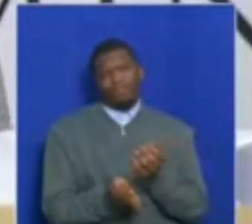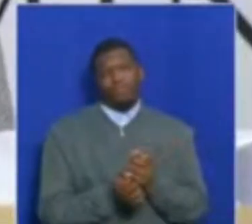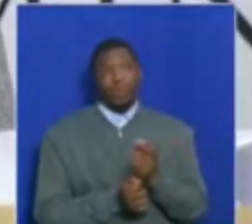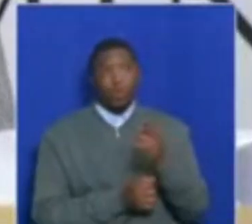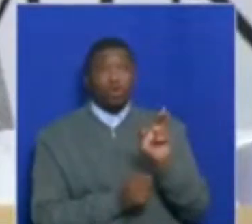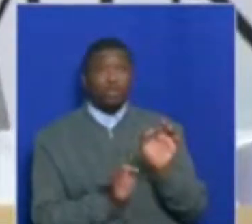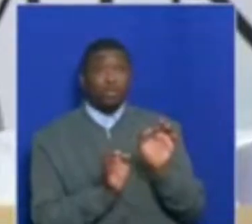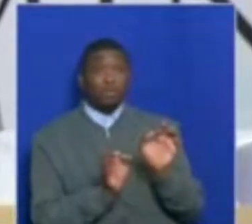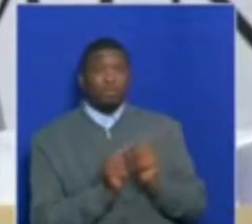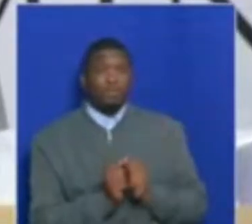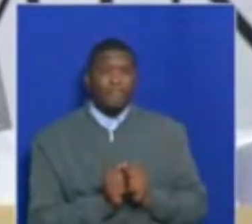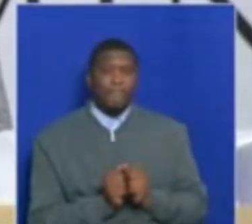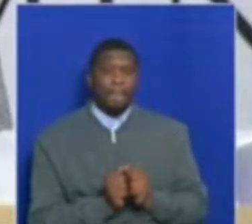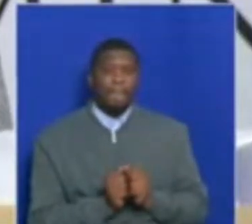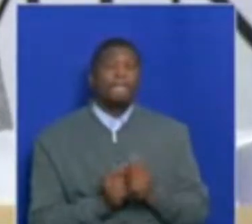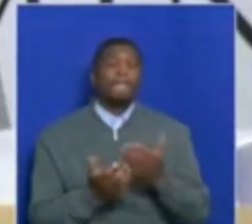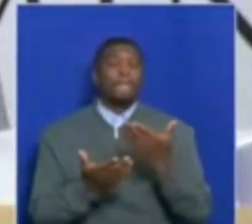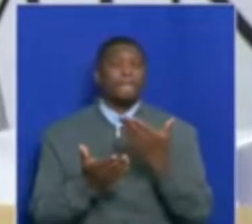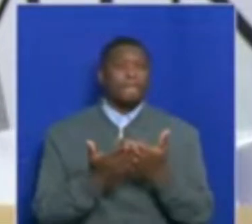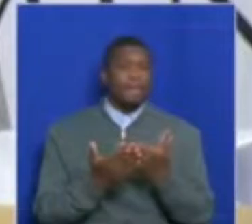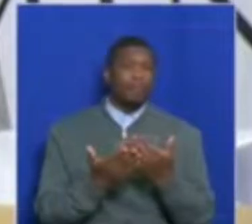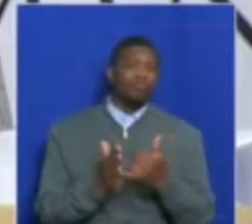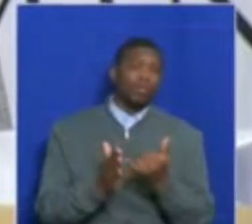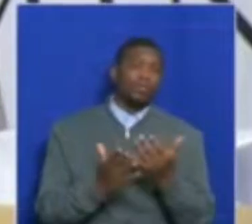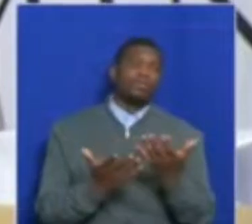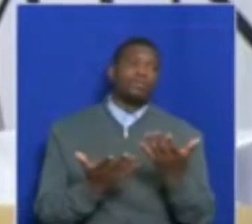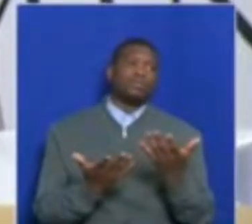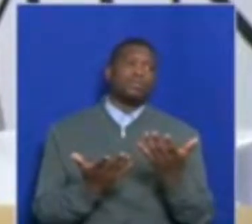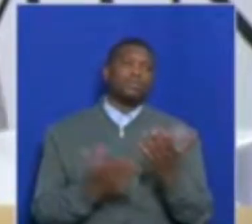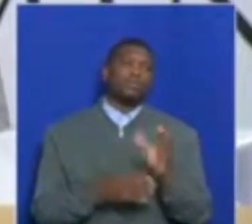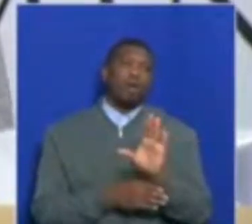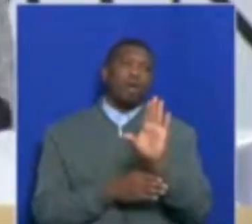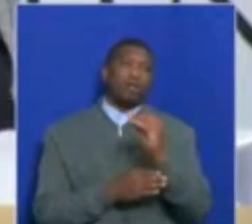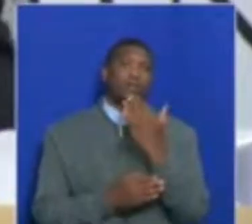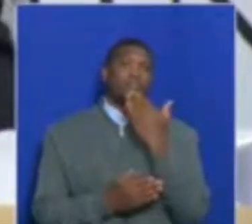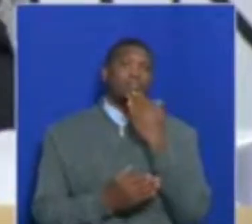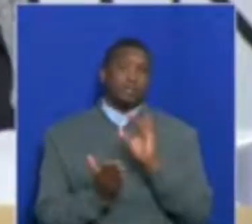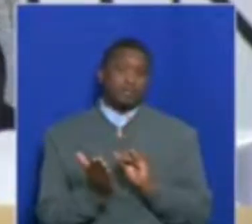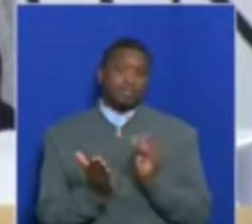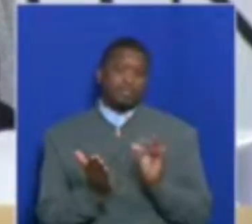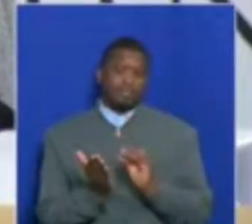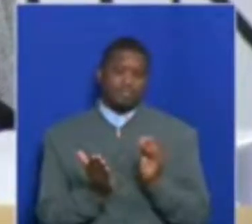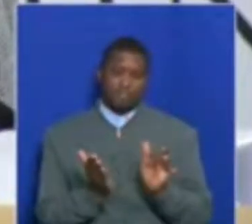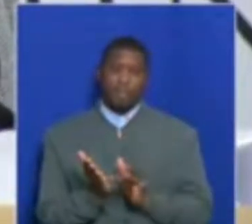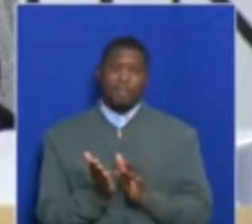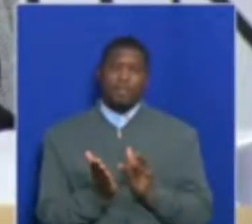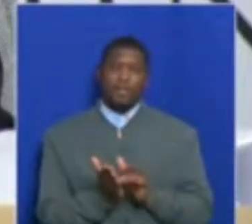Can I just also ask you to turn to the foot of page 888,